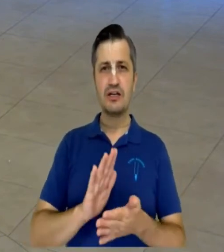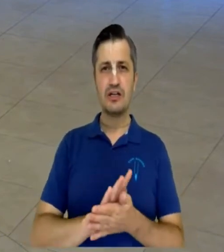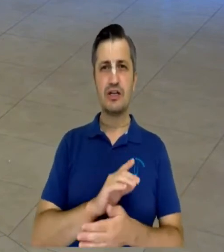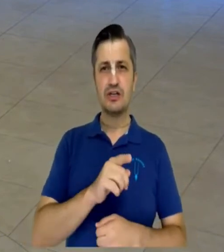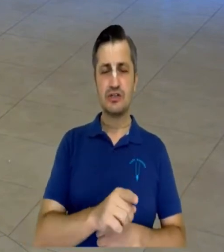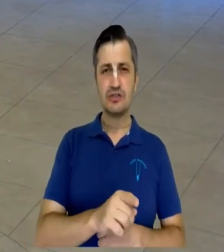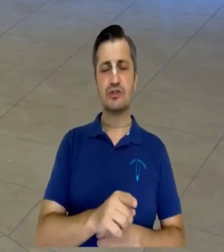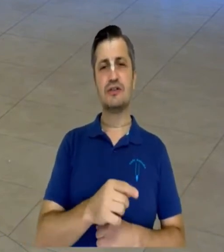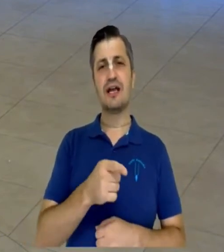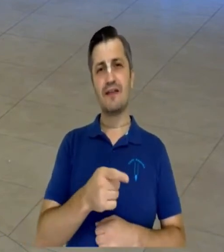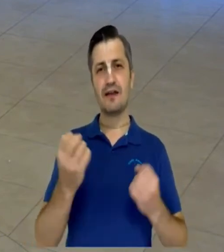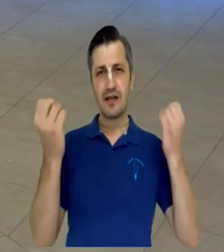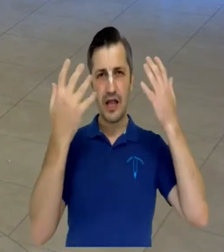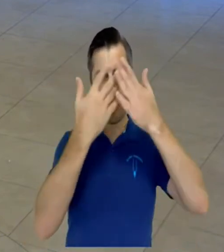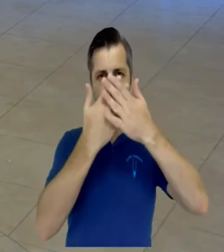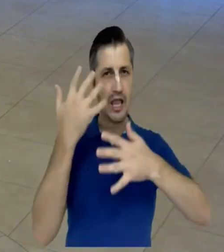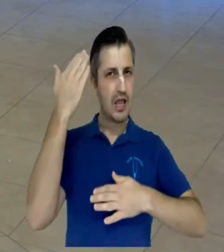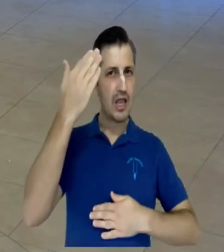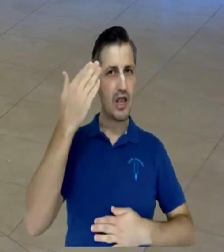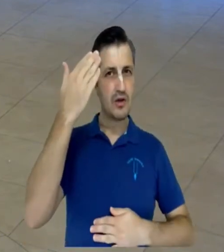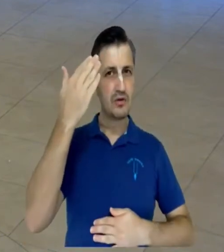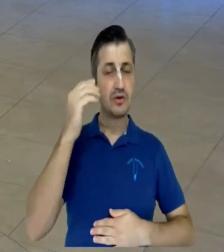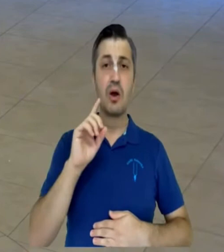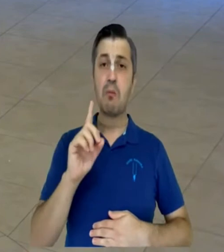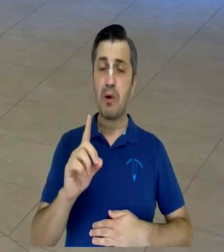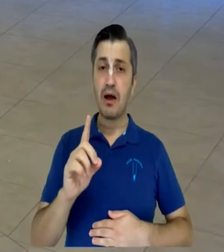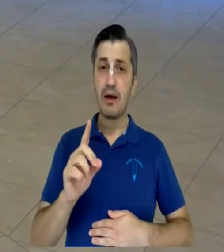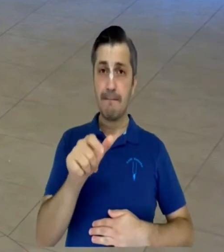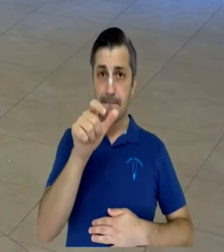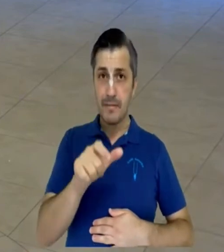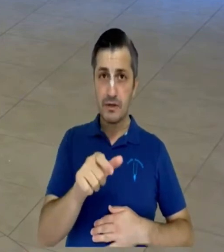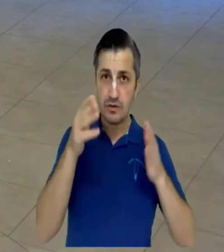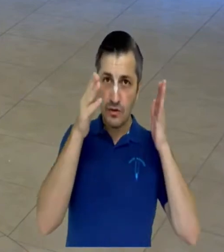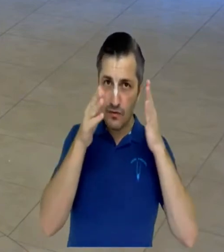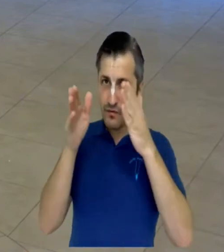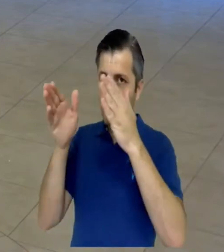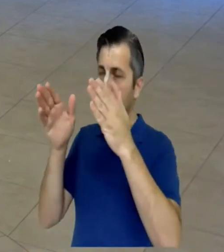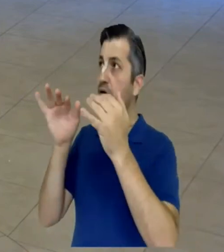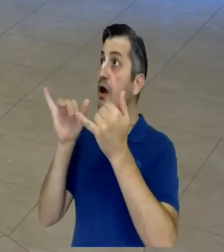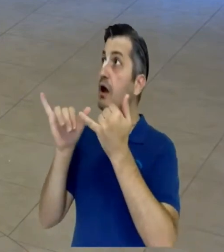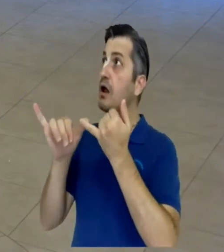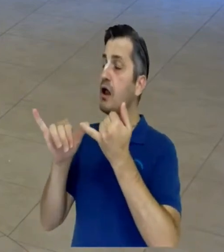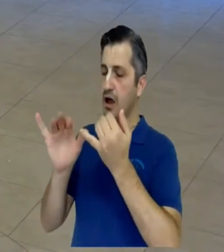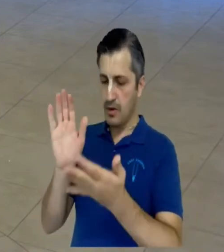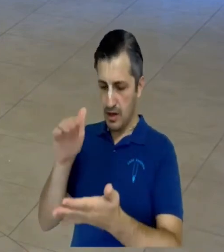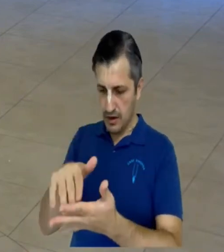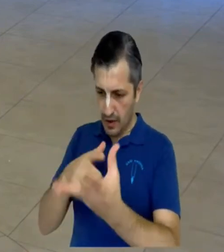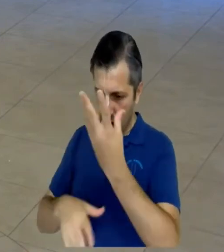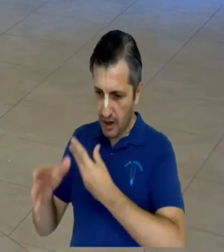this. So this is now the opportunity for us to actually train our mind in this knowledge and actually see